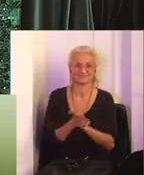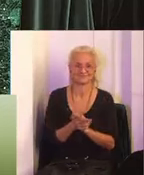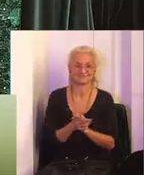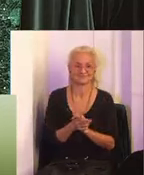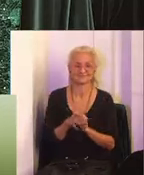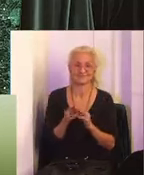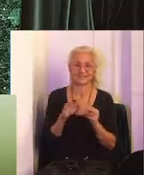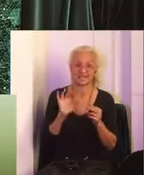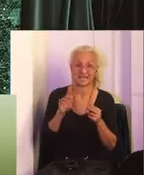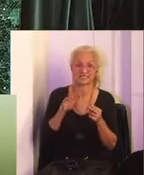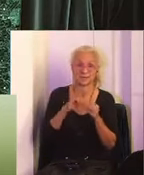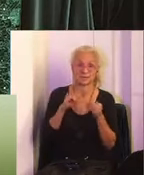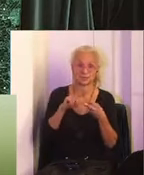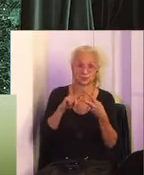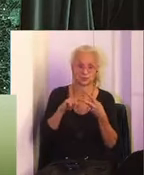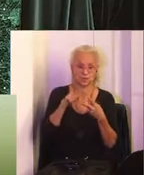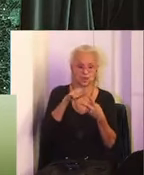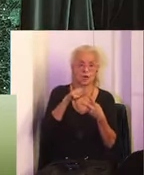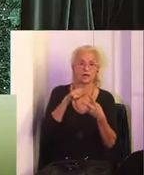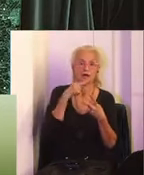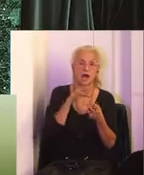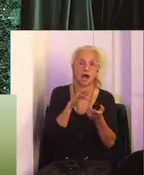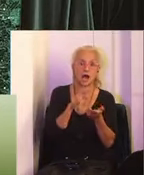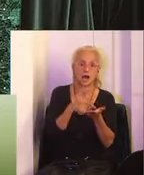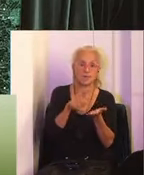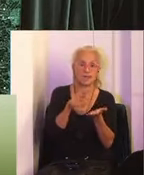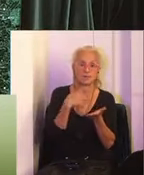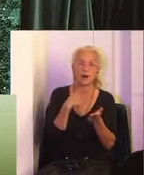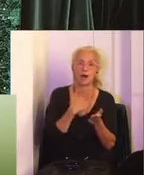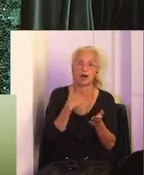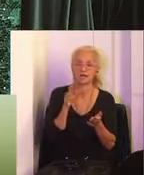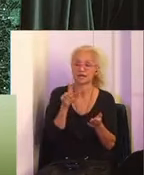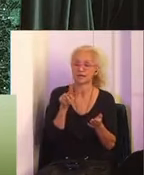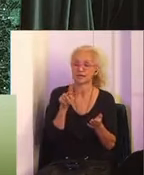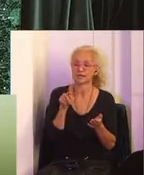But that's number two. Number one is I'd pay my tithes.